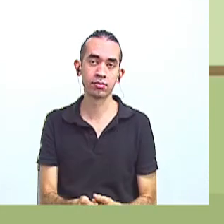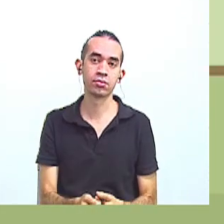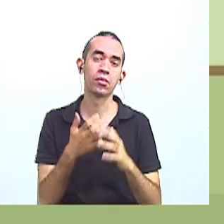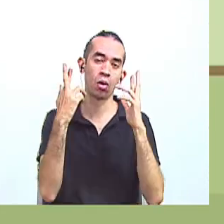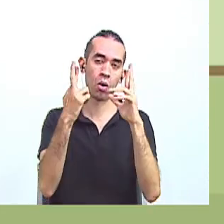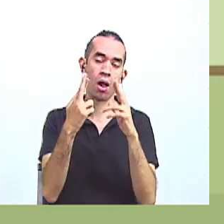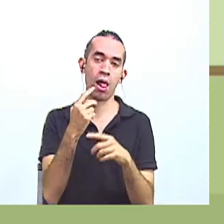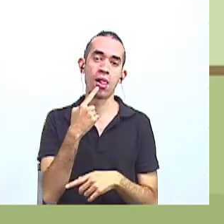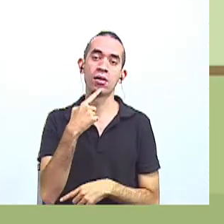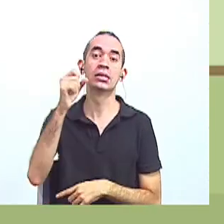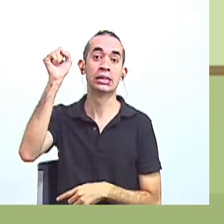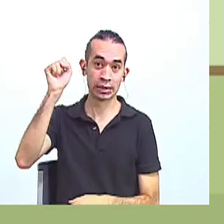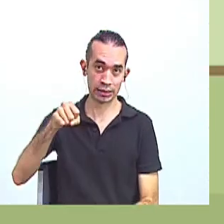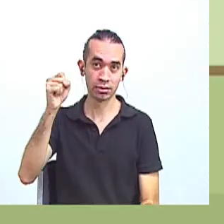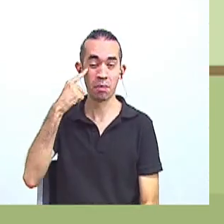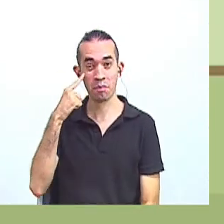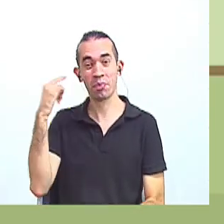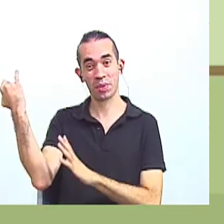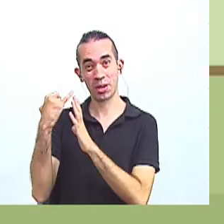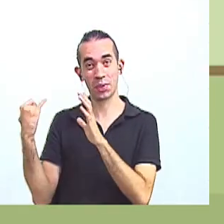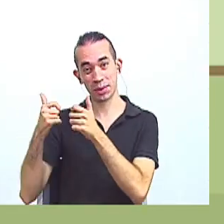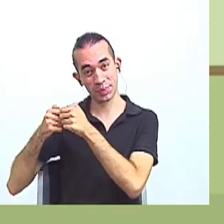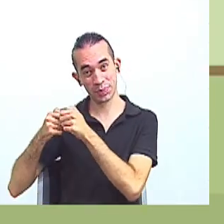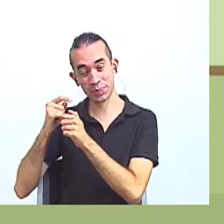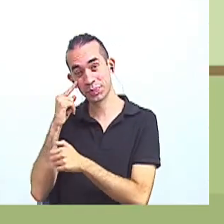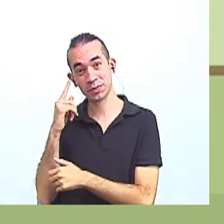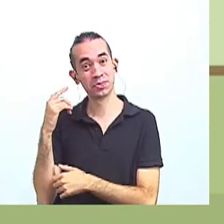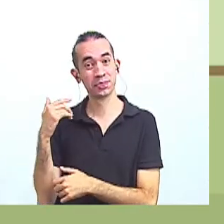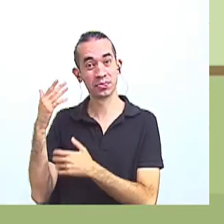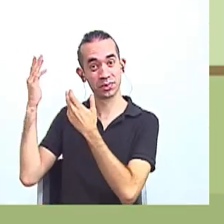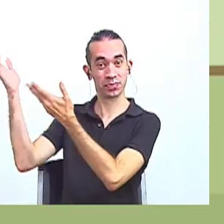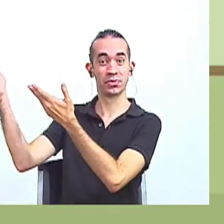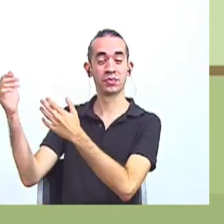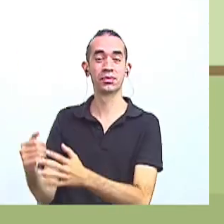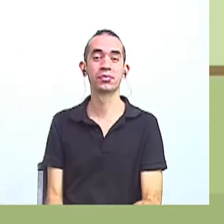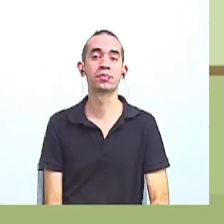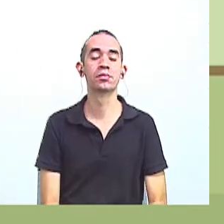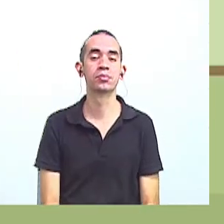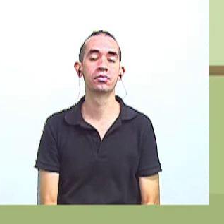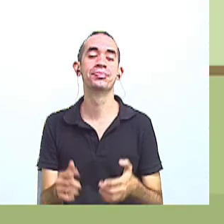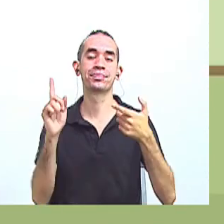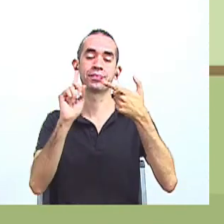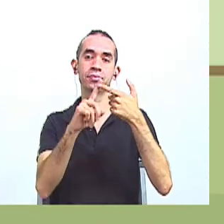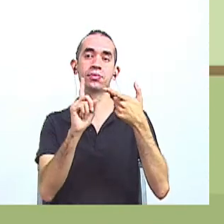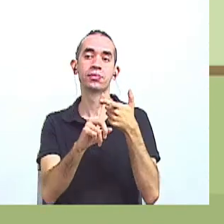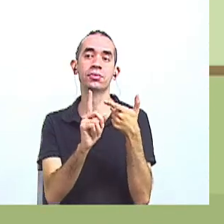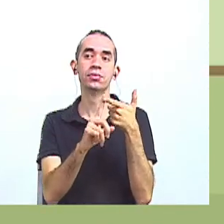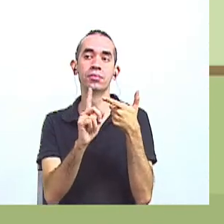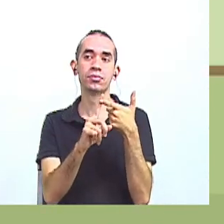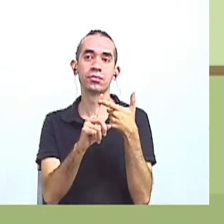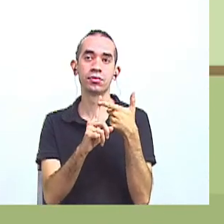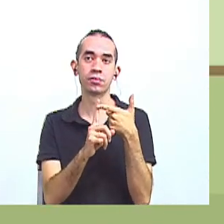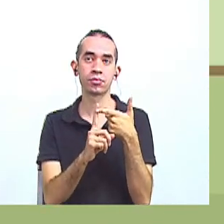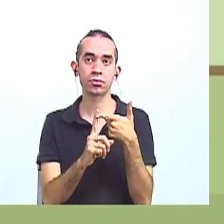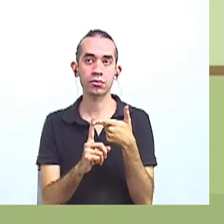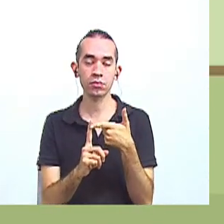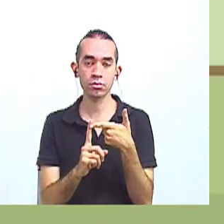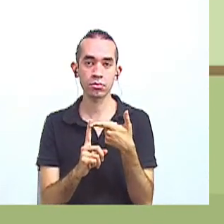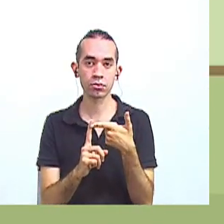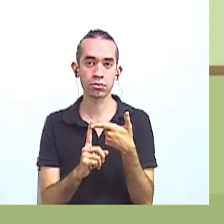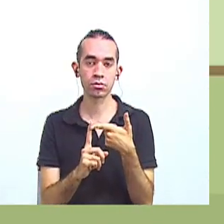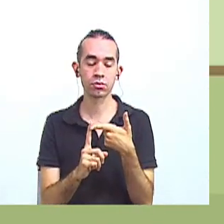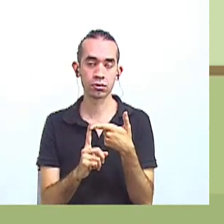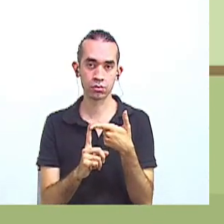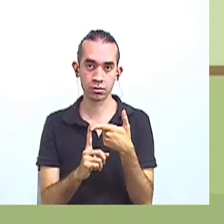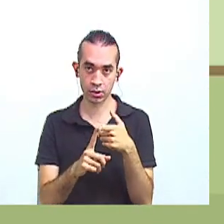it's yes. You see the emoticon right there. Okay? So, the second question I have, did I finish the